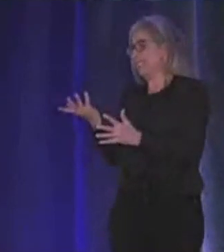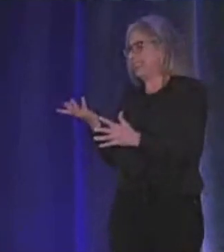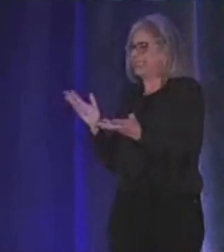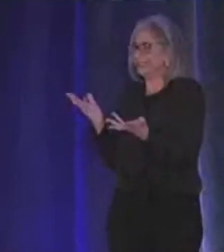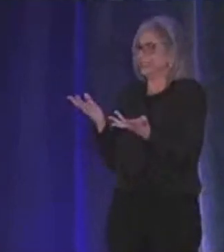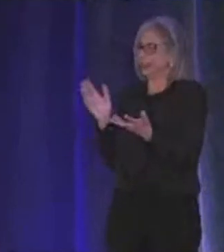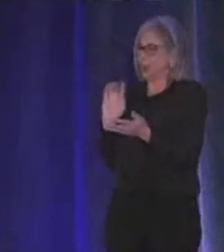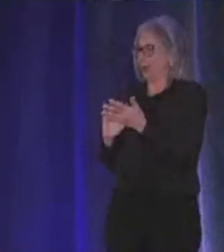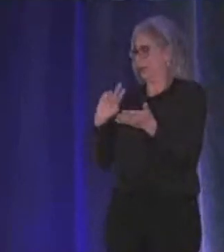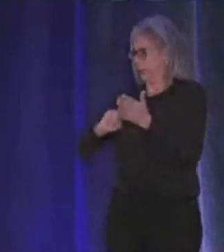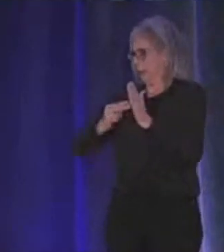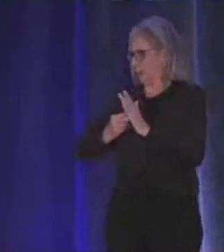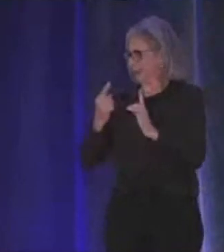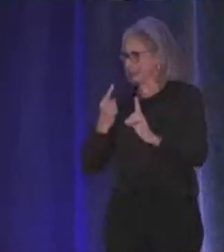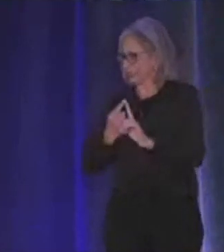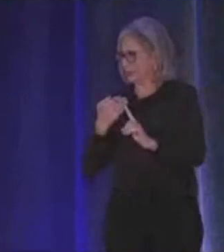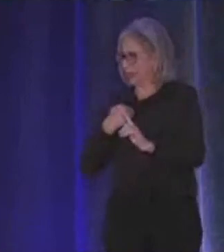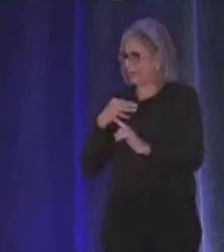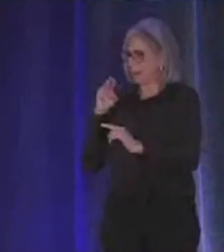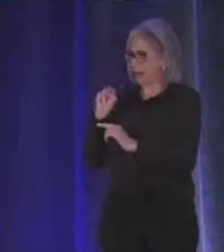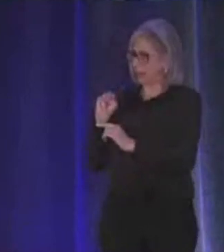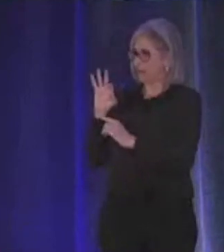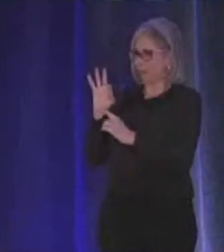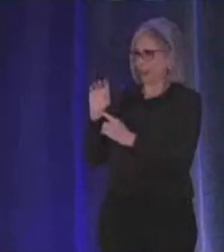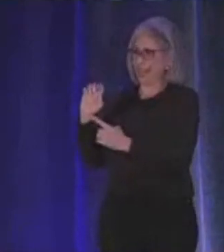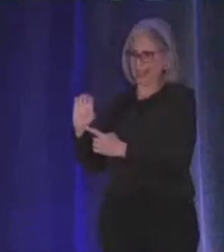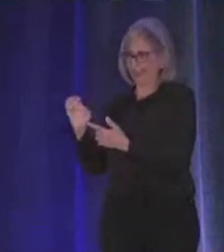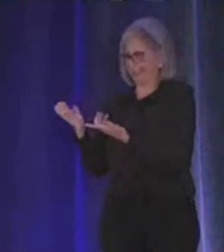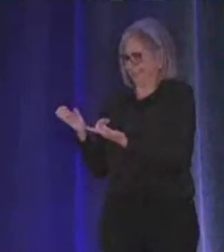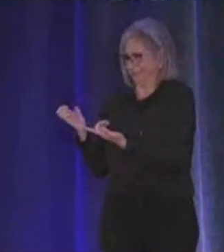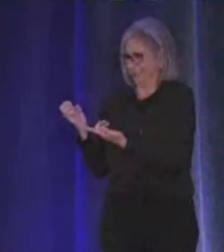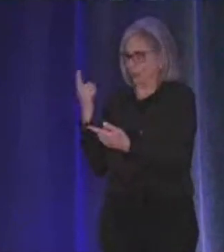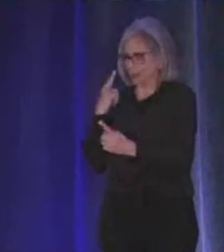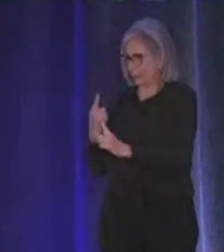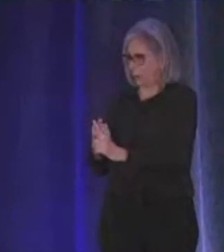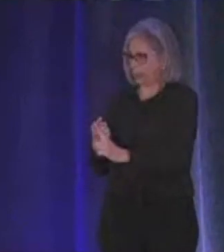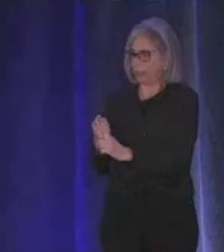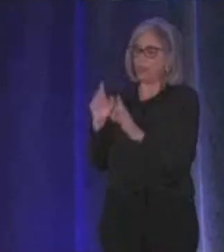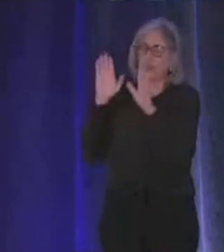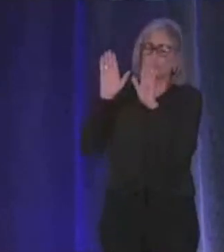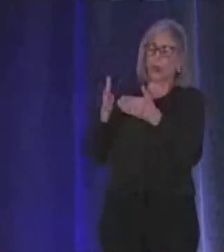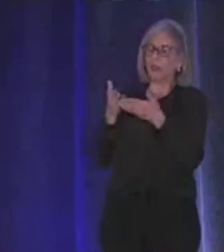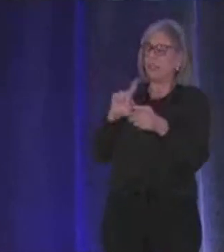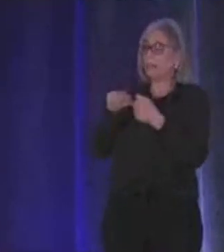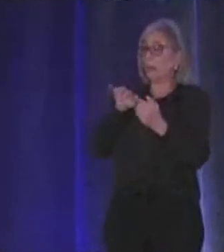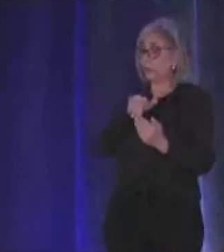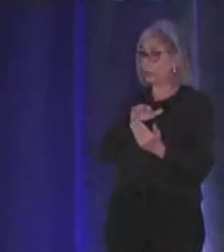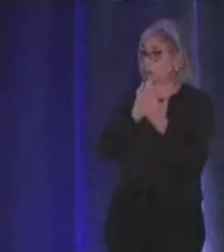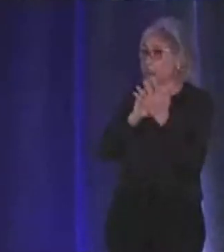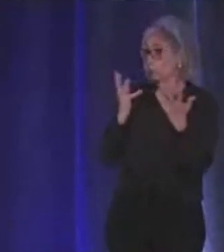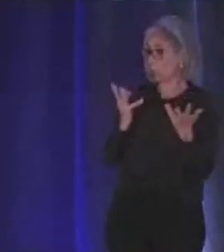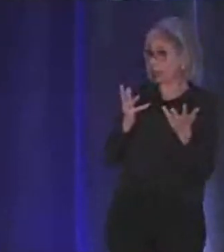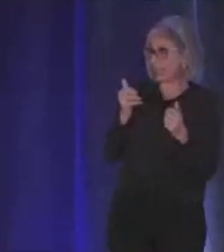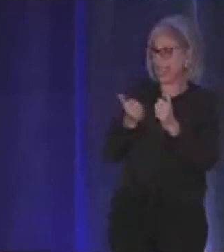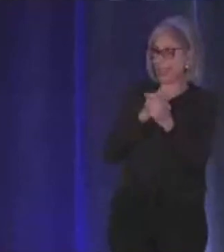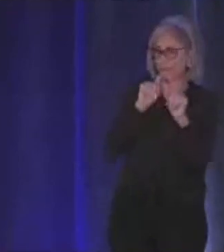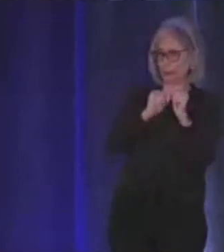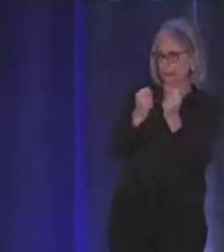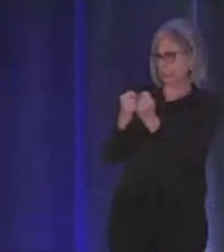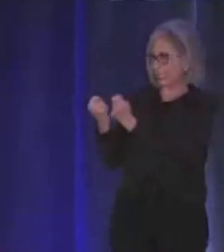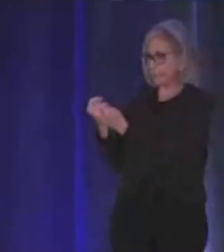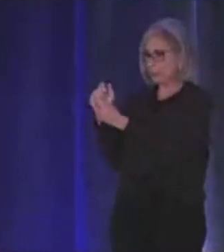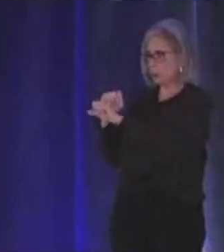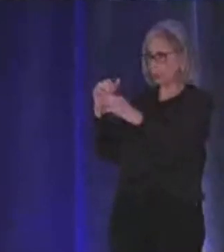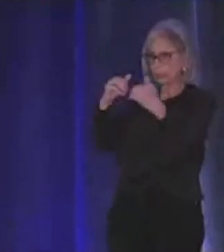the purpose of having a micro front end, right? Because the great thing about this approach is that each team is